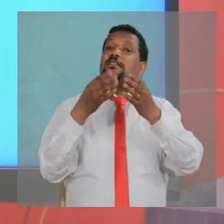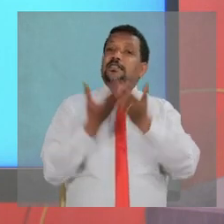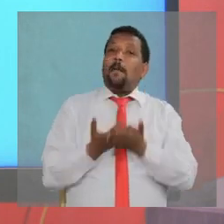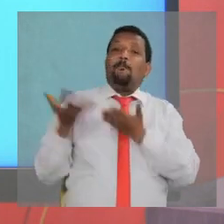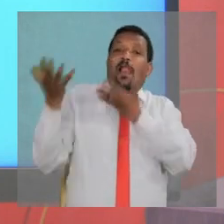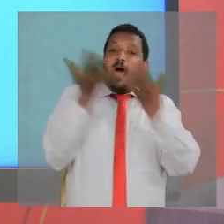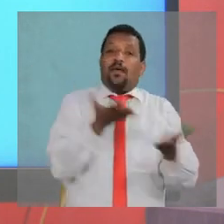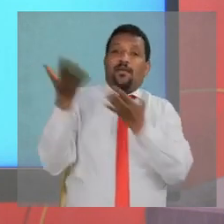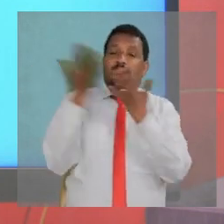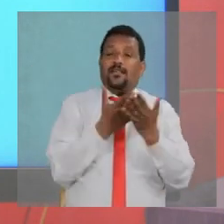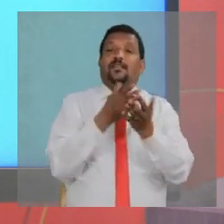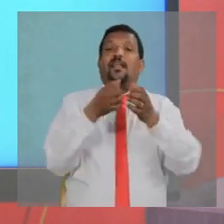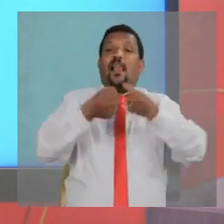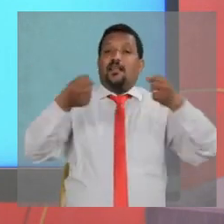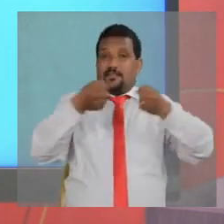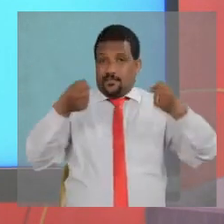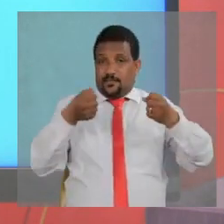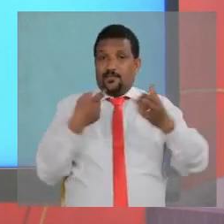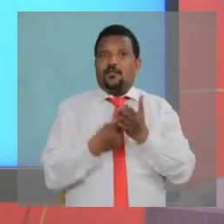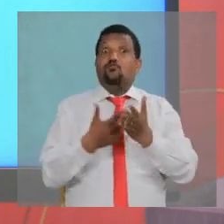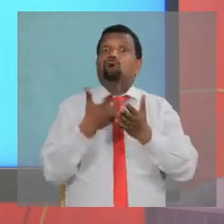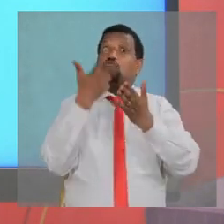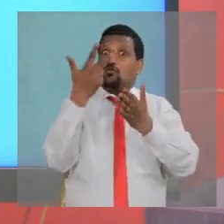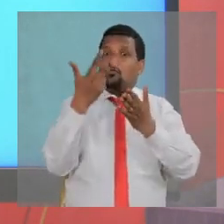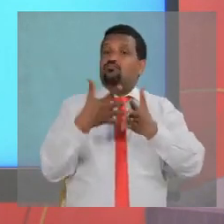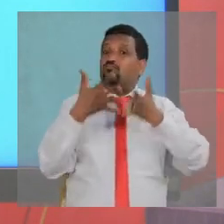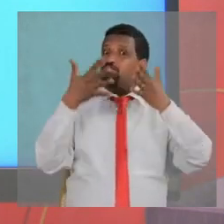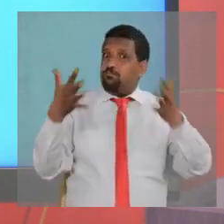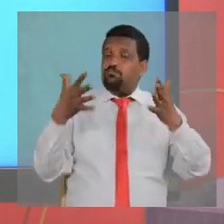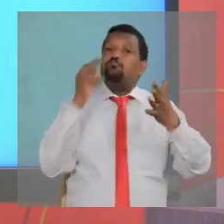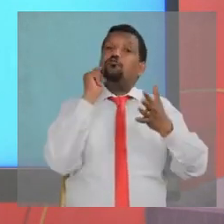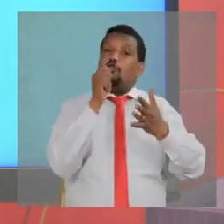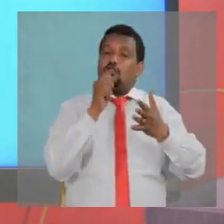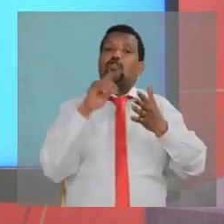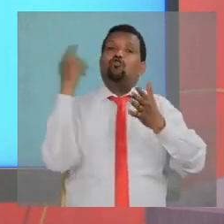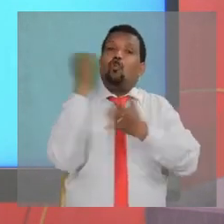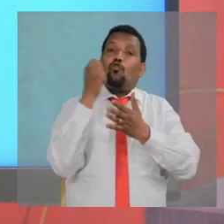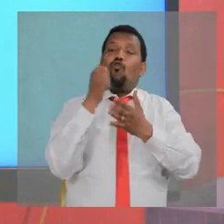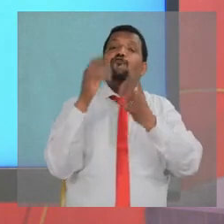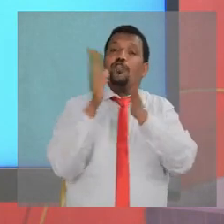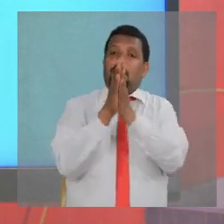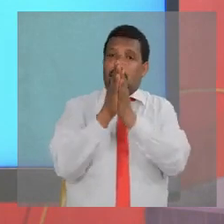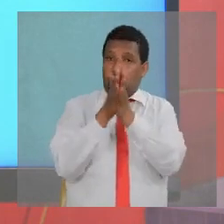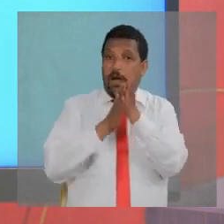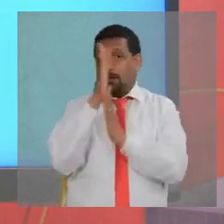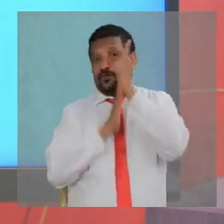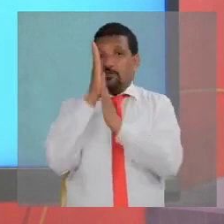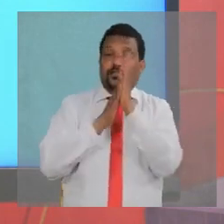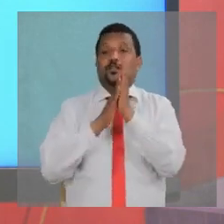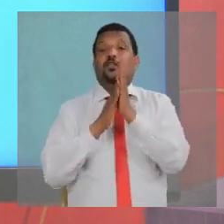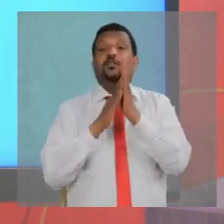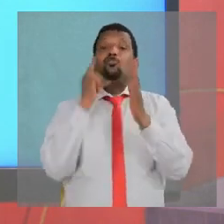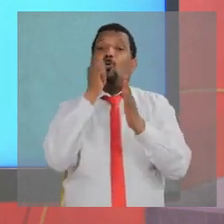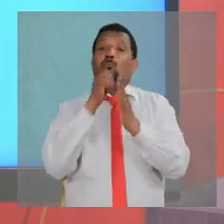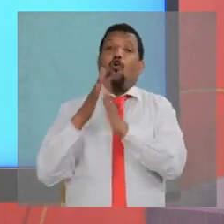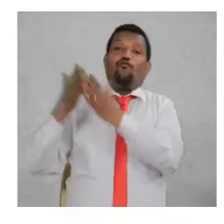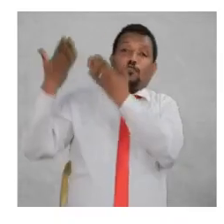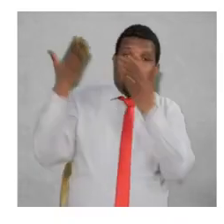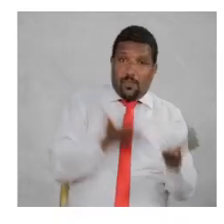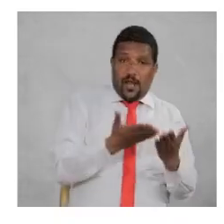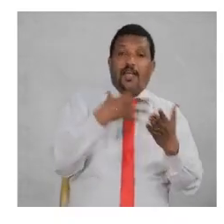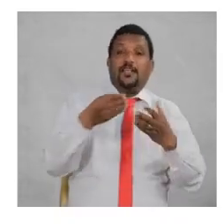are going to see three broad theories called theory of demand, theory of supply and